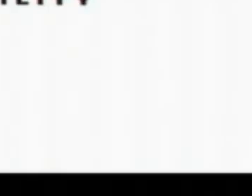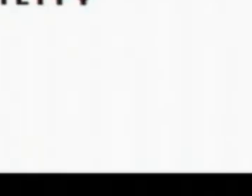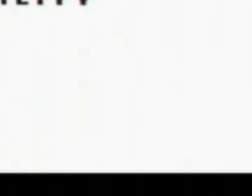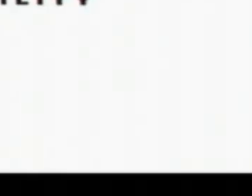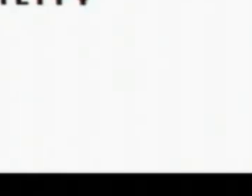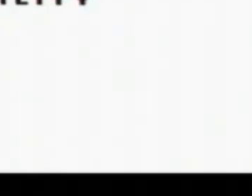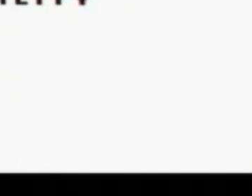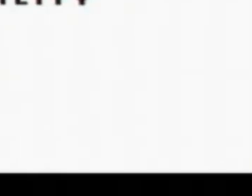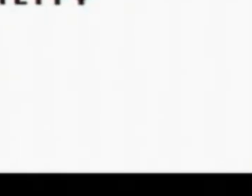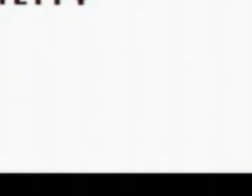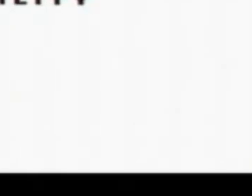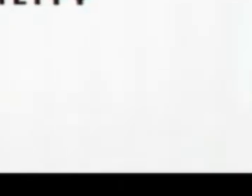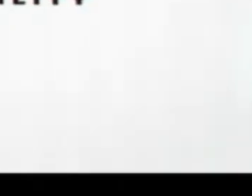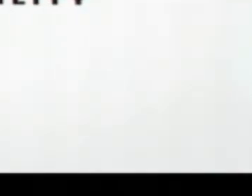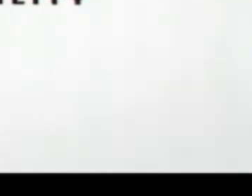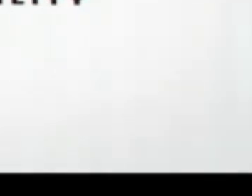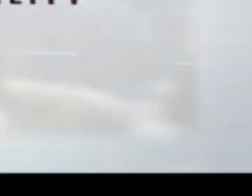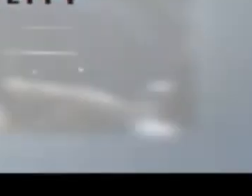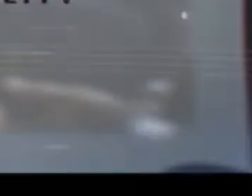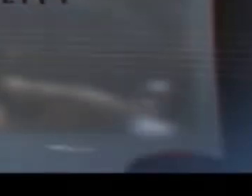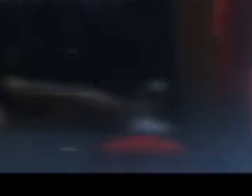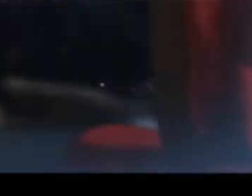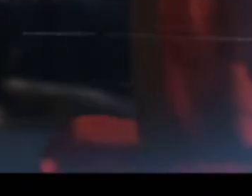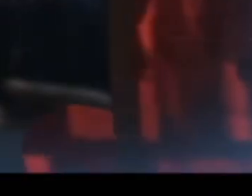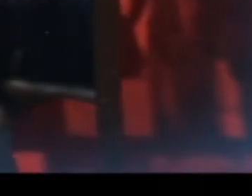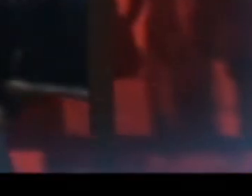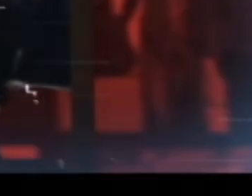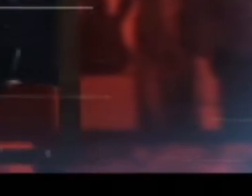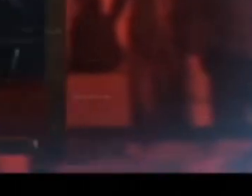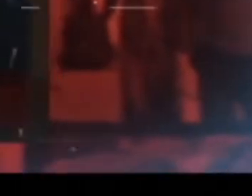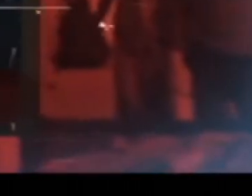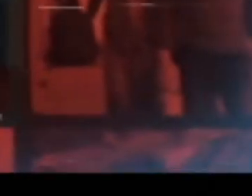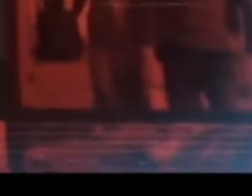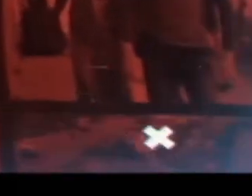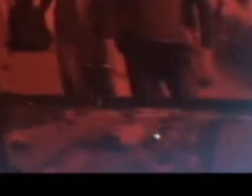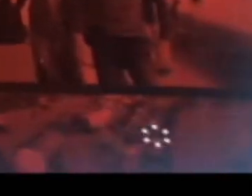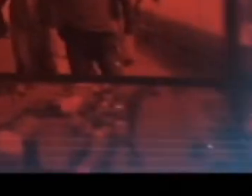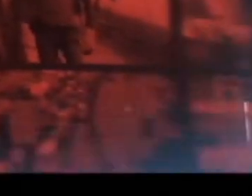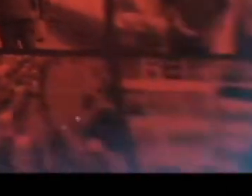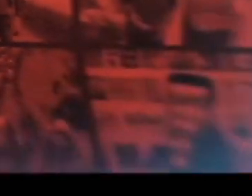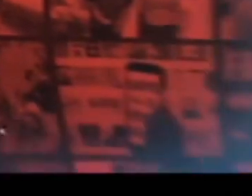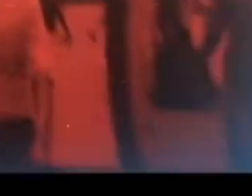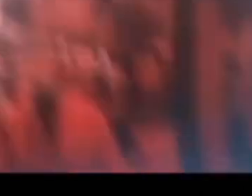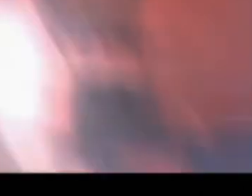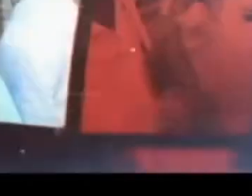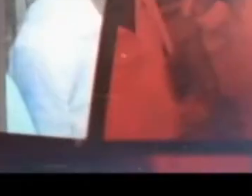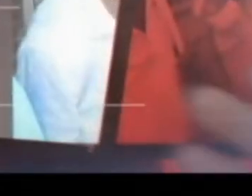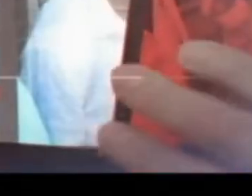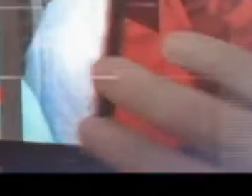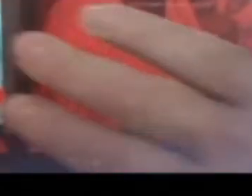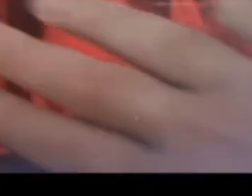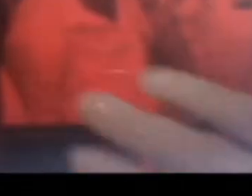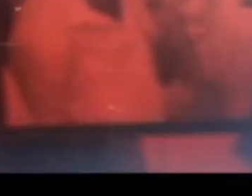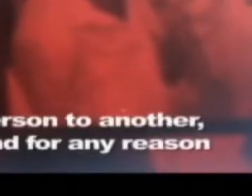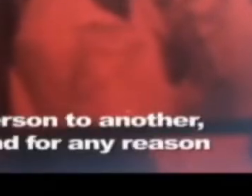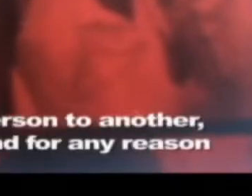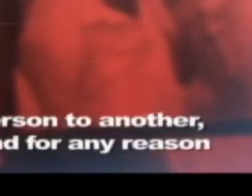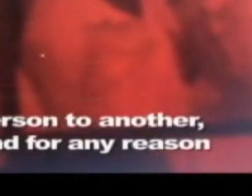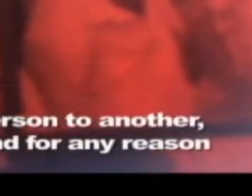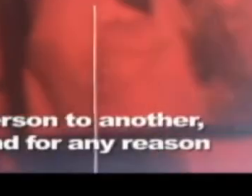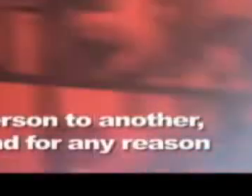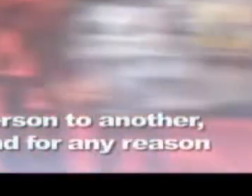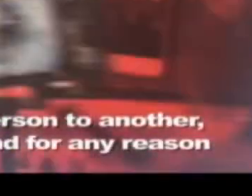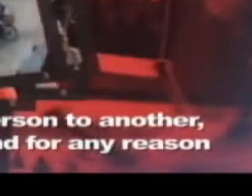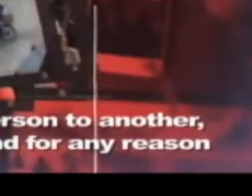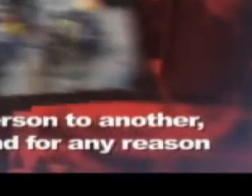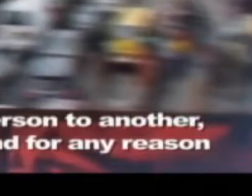Nigerians, let us take responsibility. Stay healthy, stay safe, and curb the spread of the virus. Take